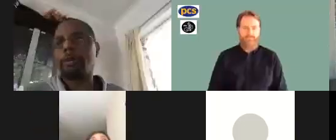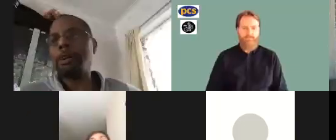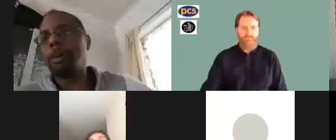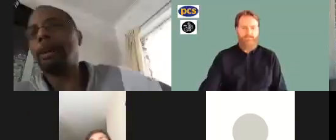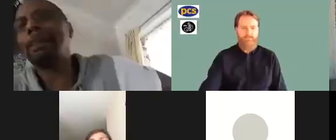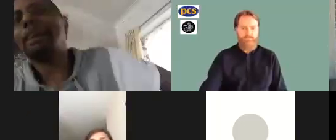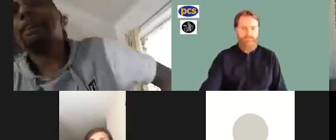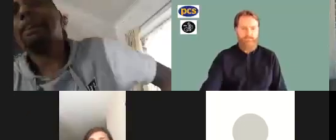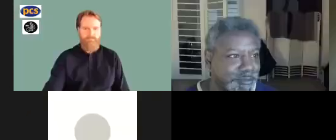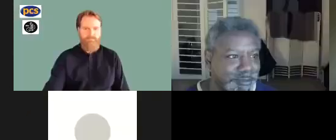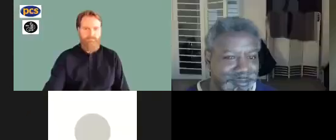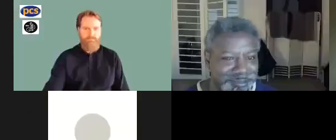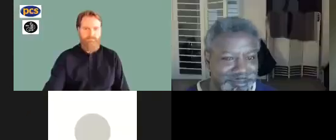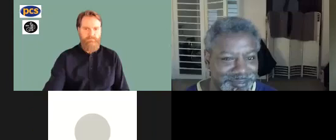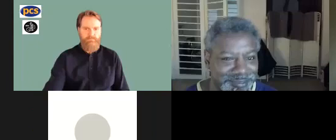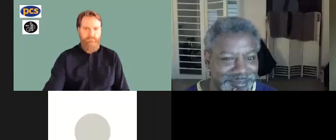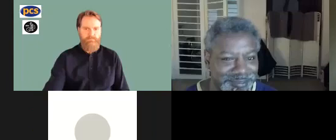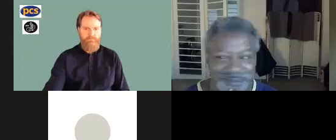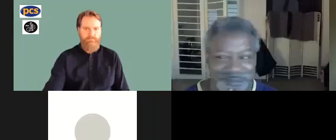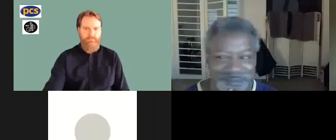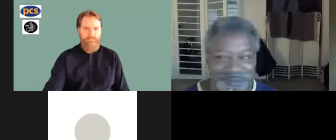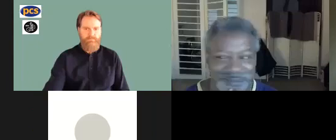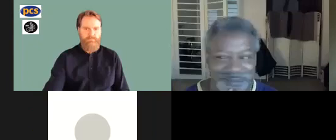Good grief. So put you on the spot there.